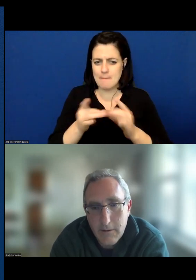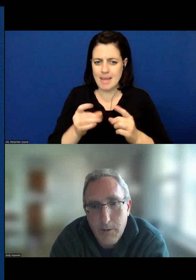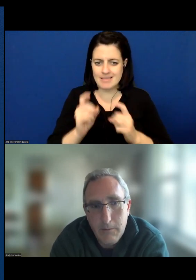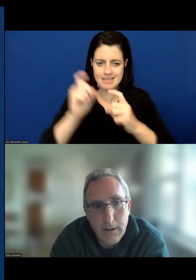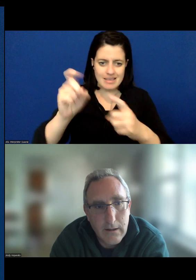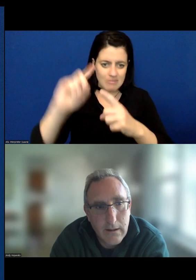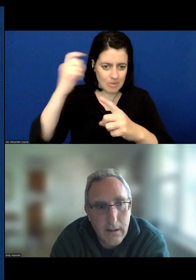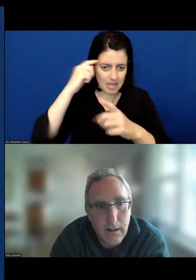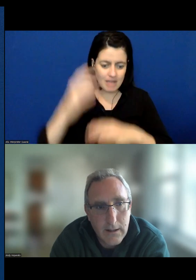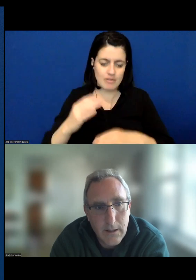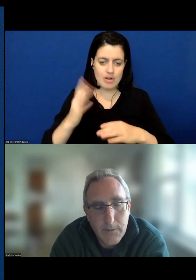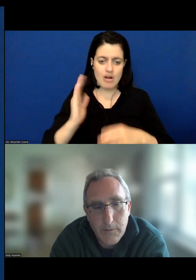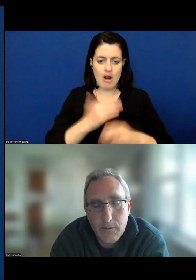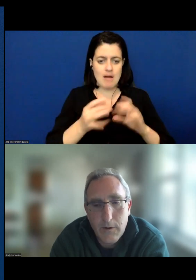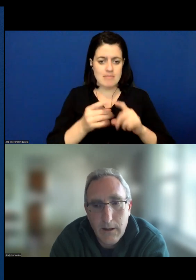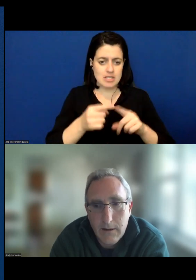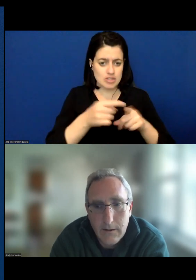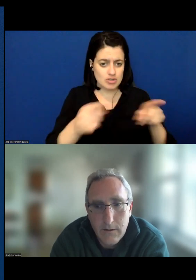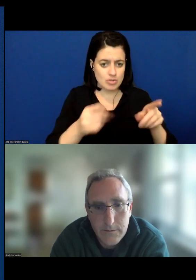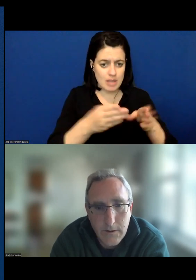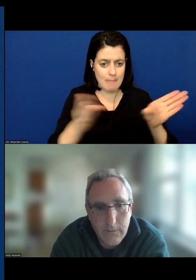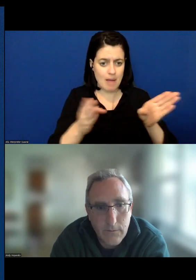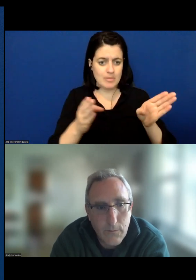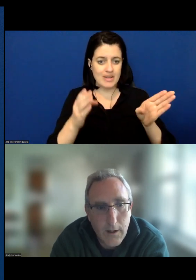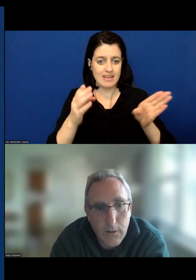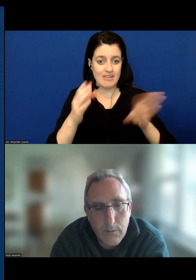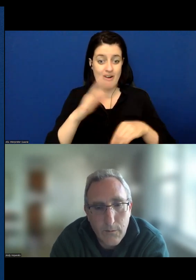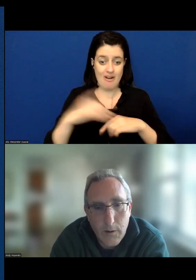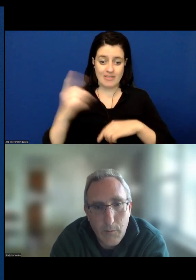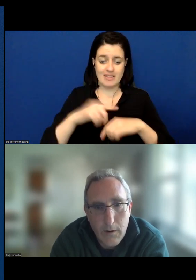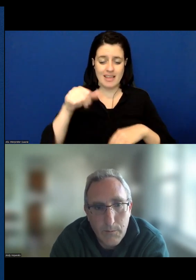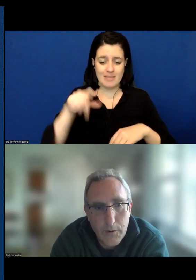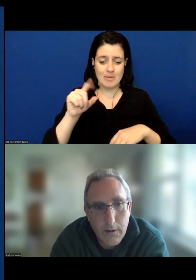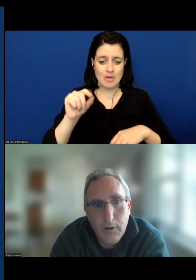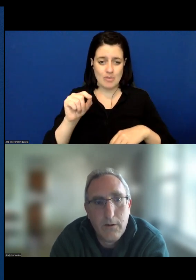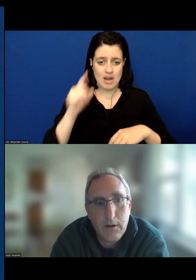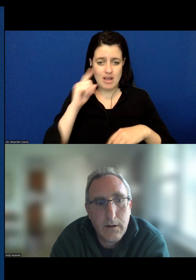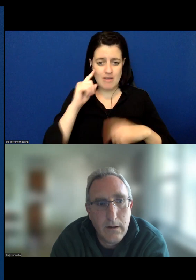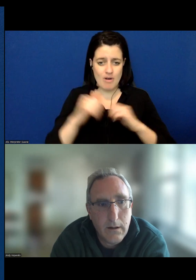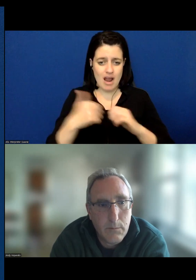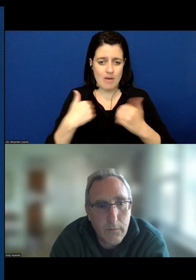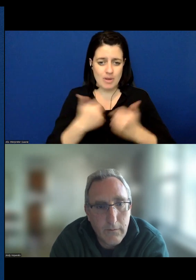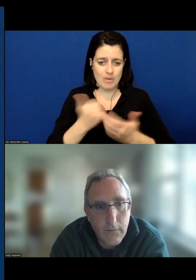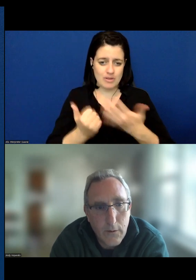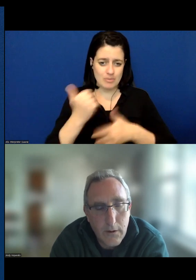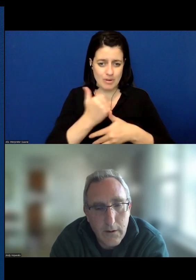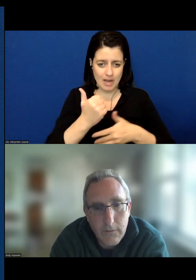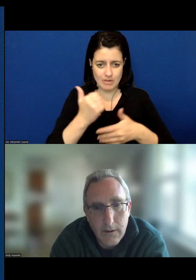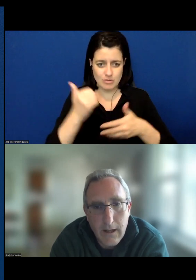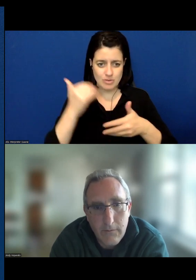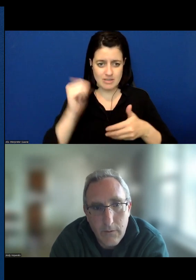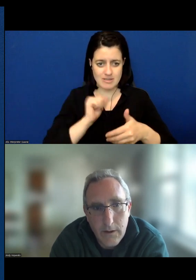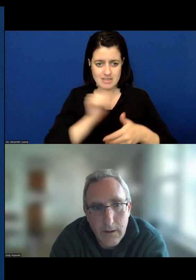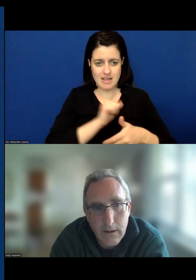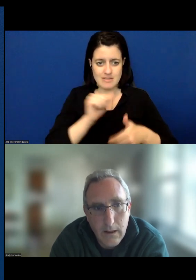to the public on September 20th in terms of where we want to put our priority moving forward